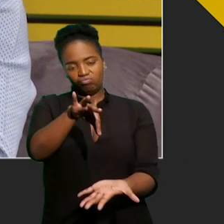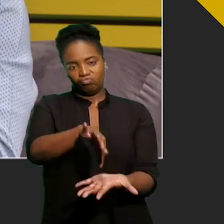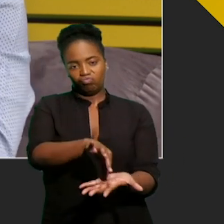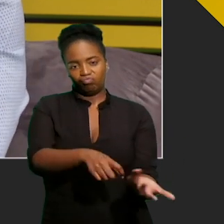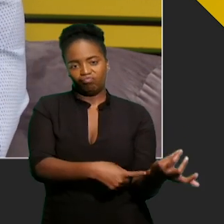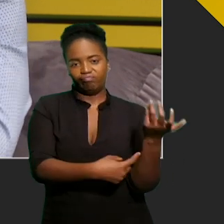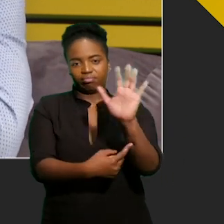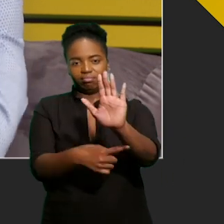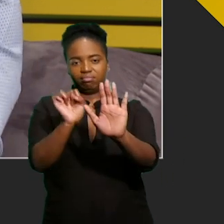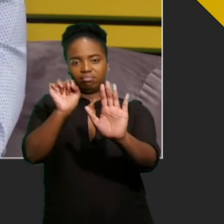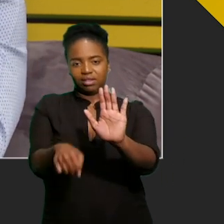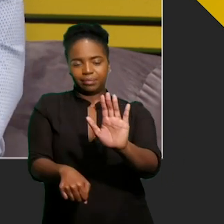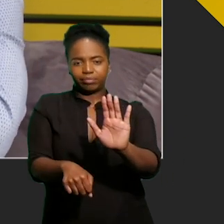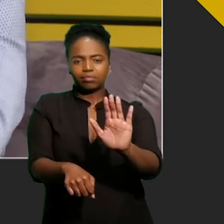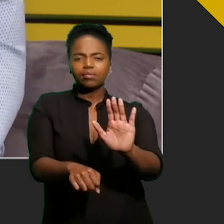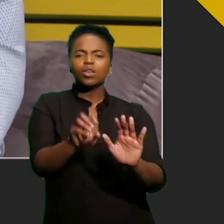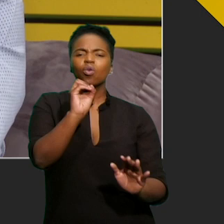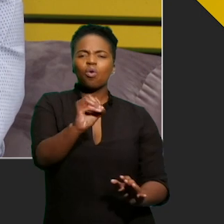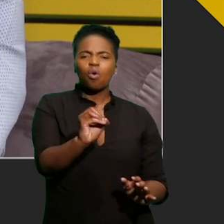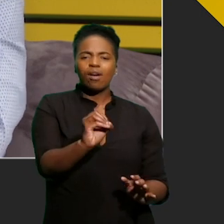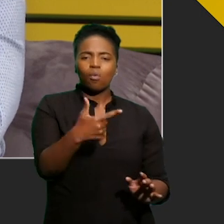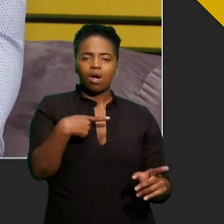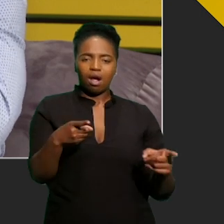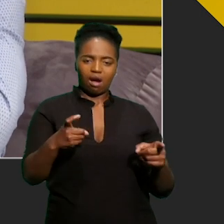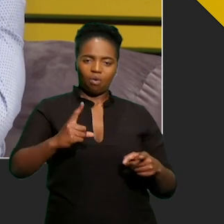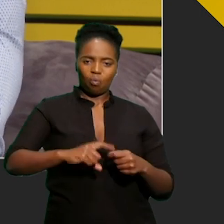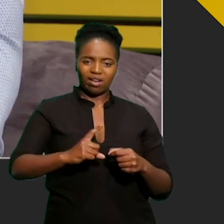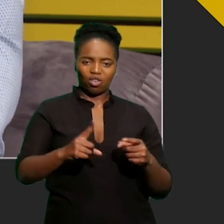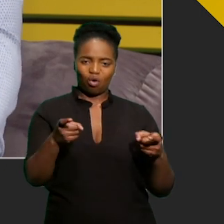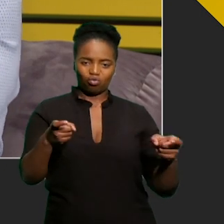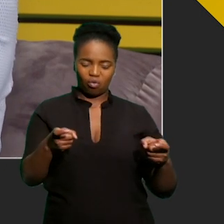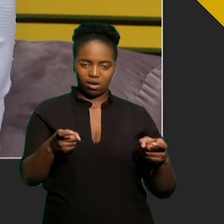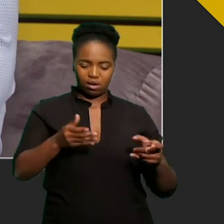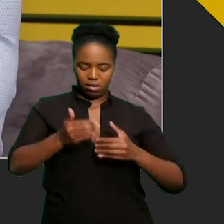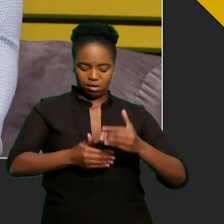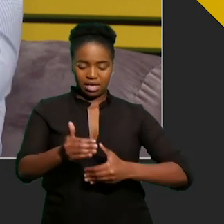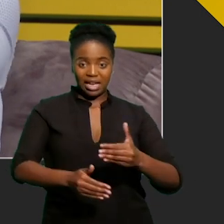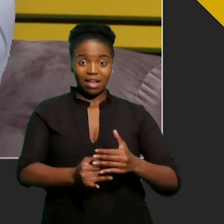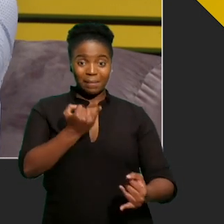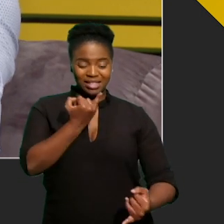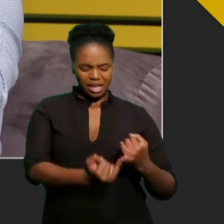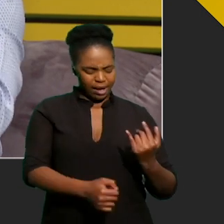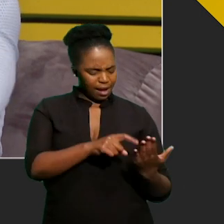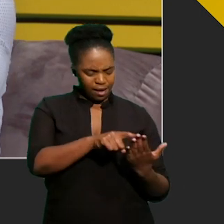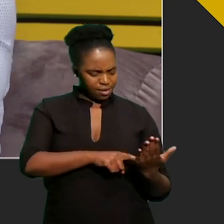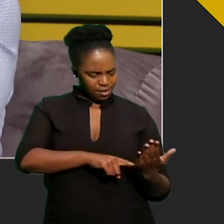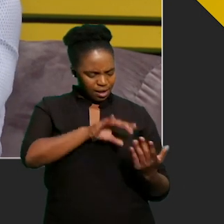can be published. So there are those quality control systems, and someone will surely pick it up. I mean, there's